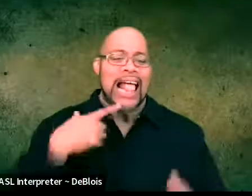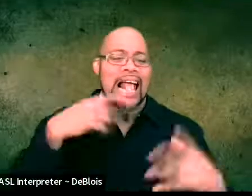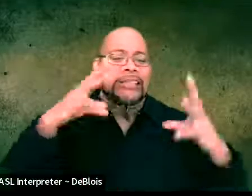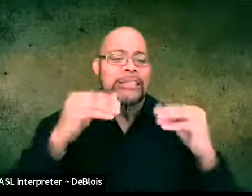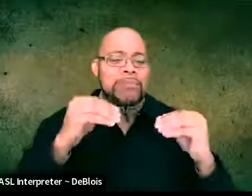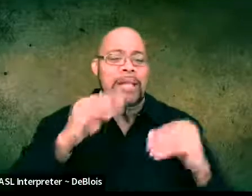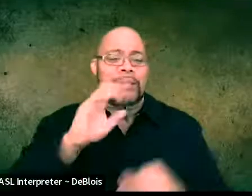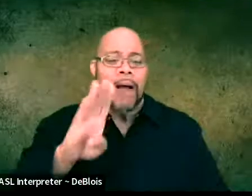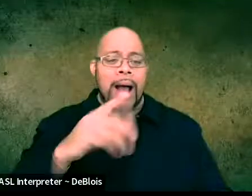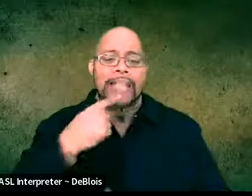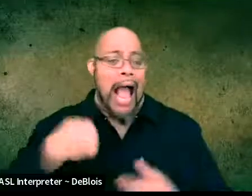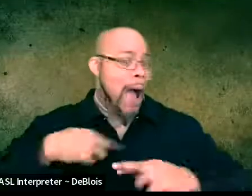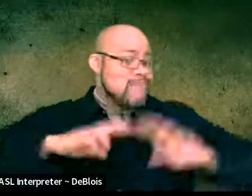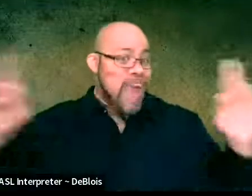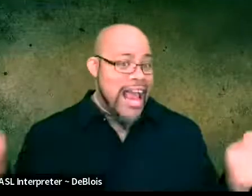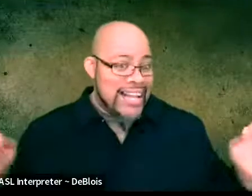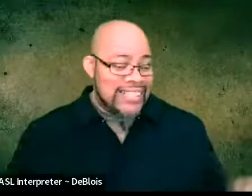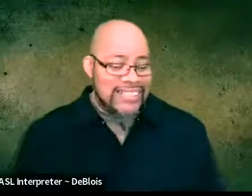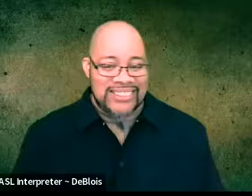ready.